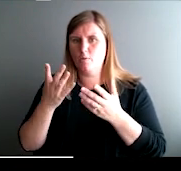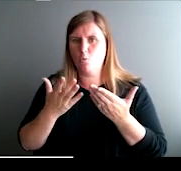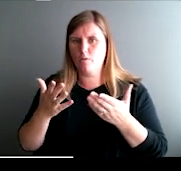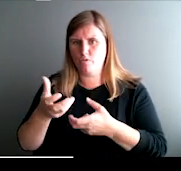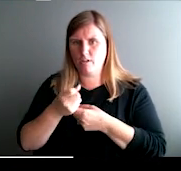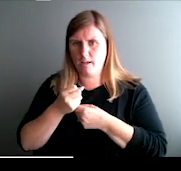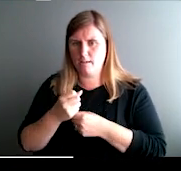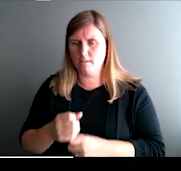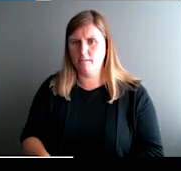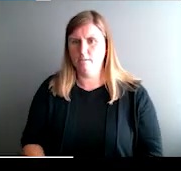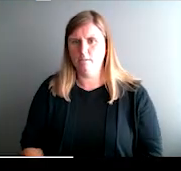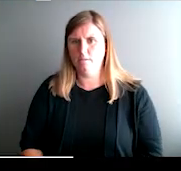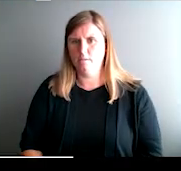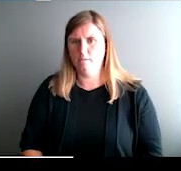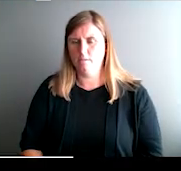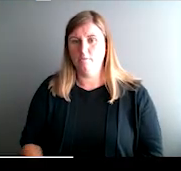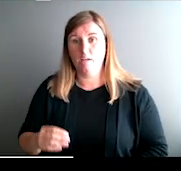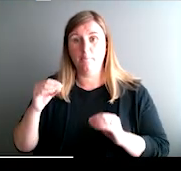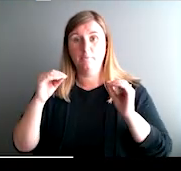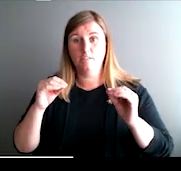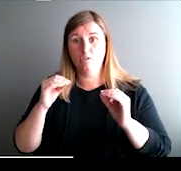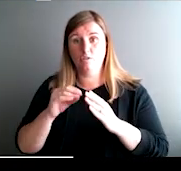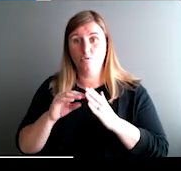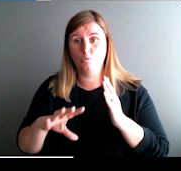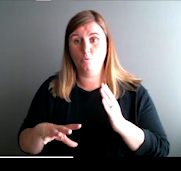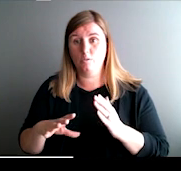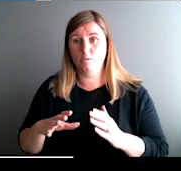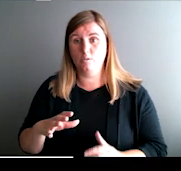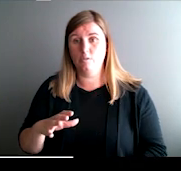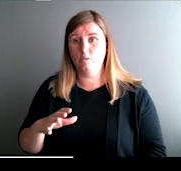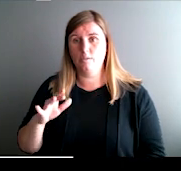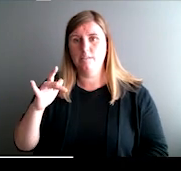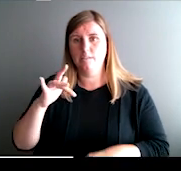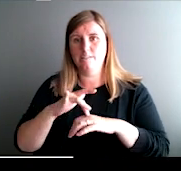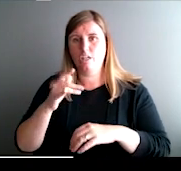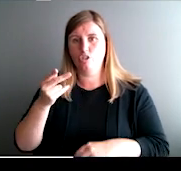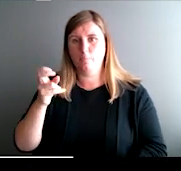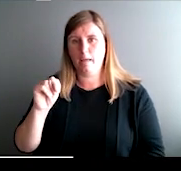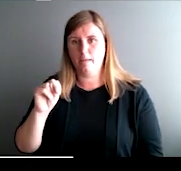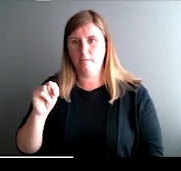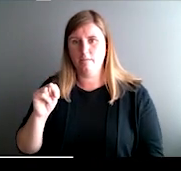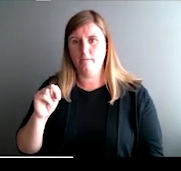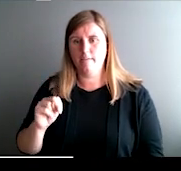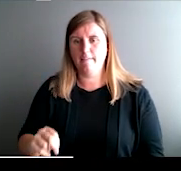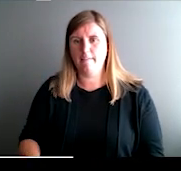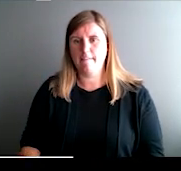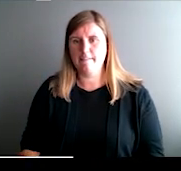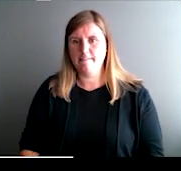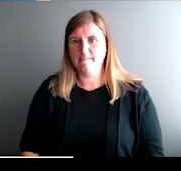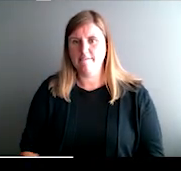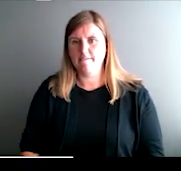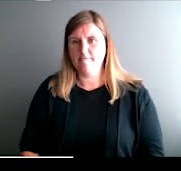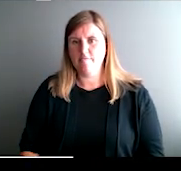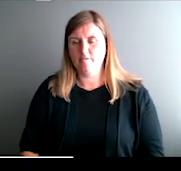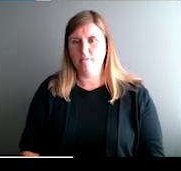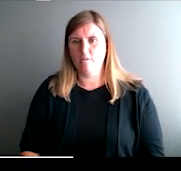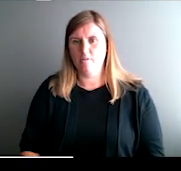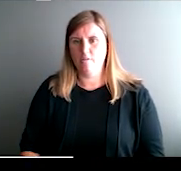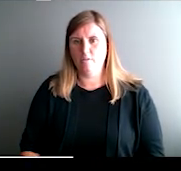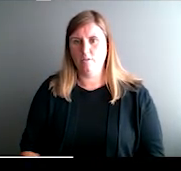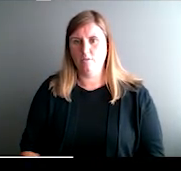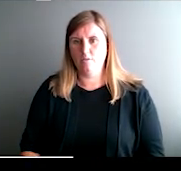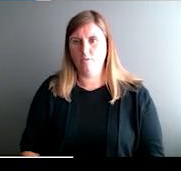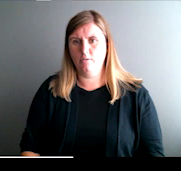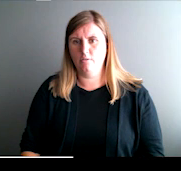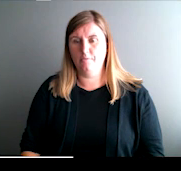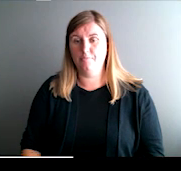getting. So if I'm teaching a student touch pen, I've got a pen in the field. As the student